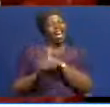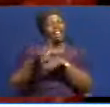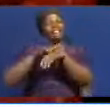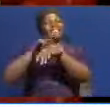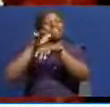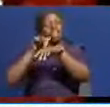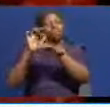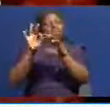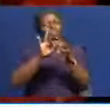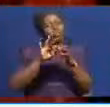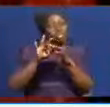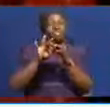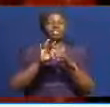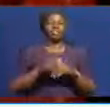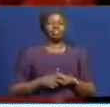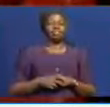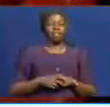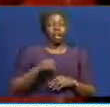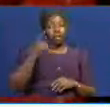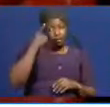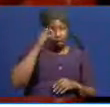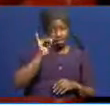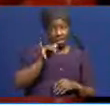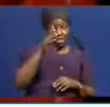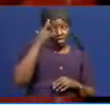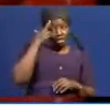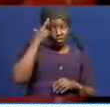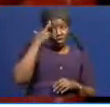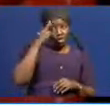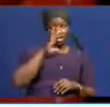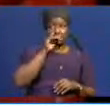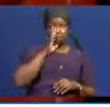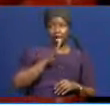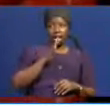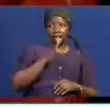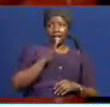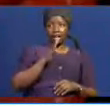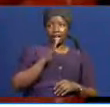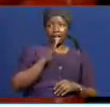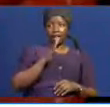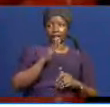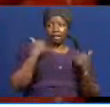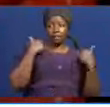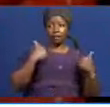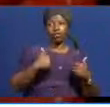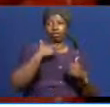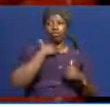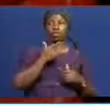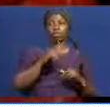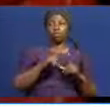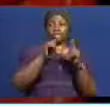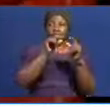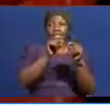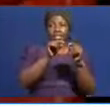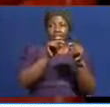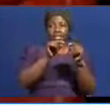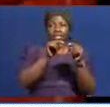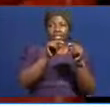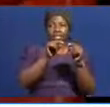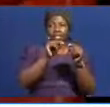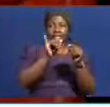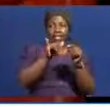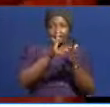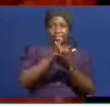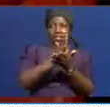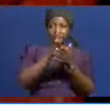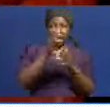national unity, Mr. Speaker. And for that reason, Mr. Speaker, I want to say that on that